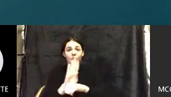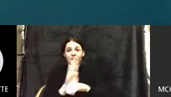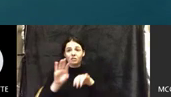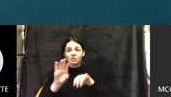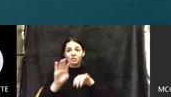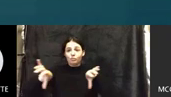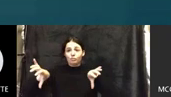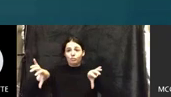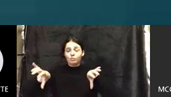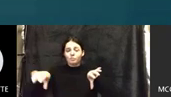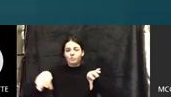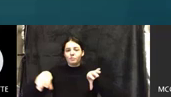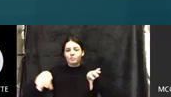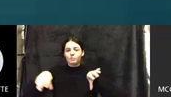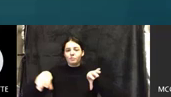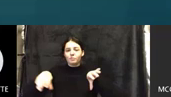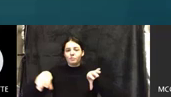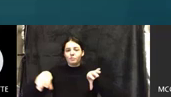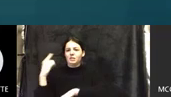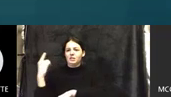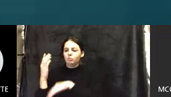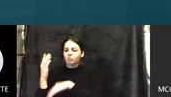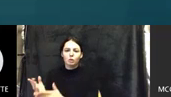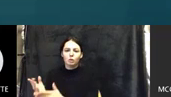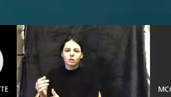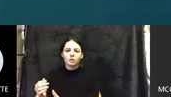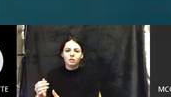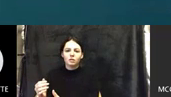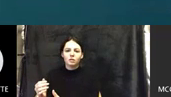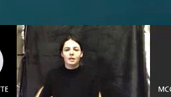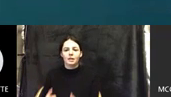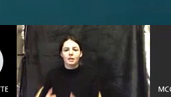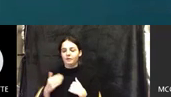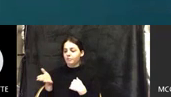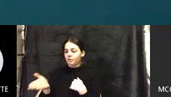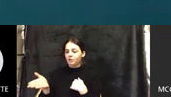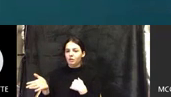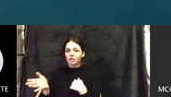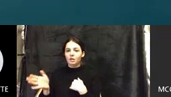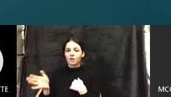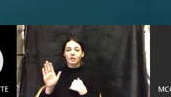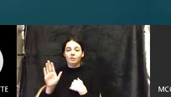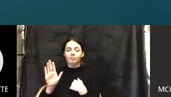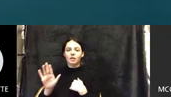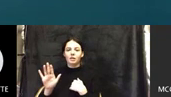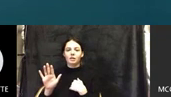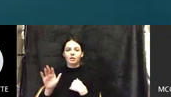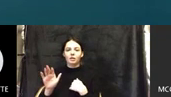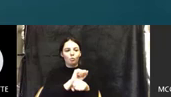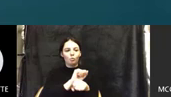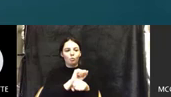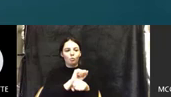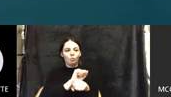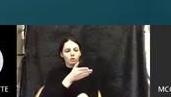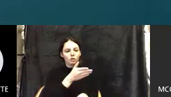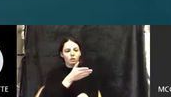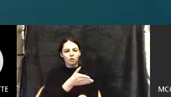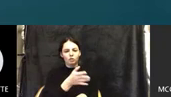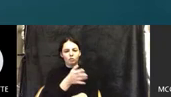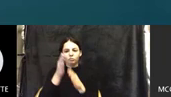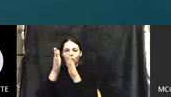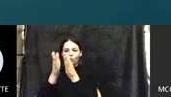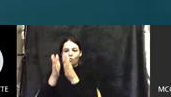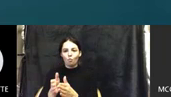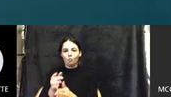of the wall and then had their shop on the other side. And it's not easy to go back and